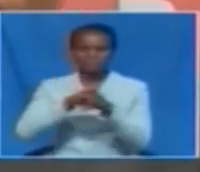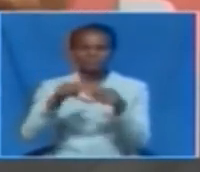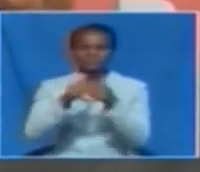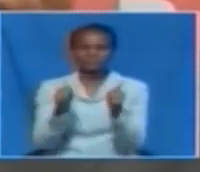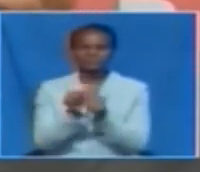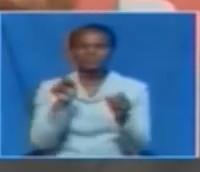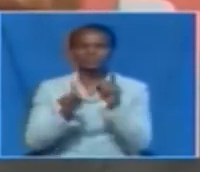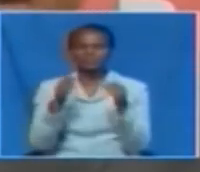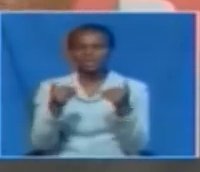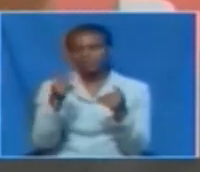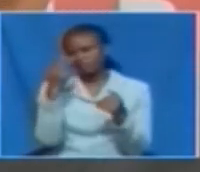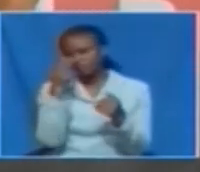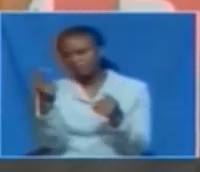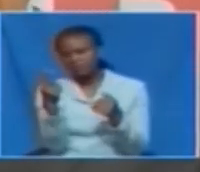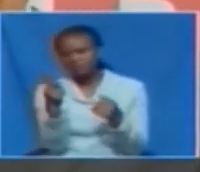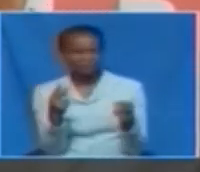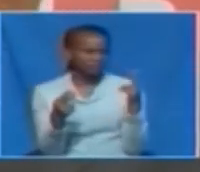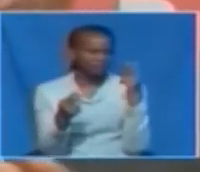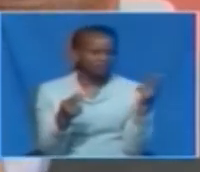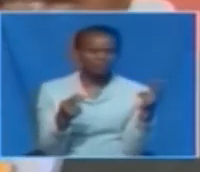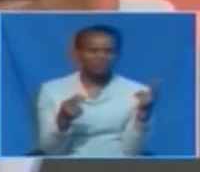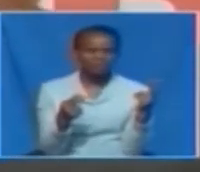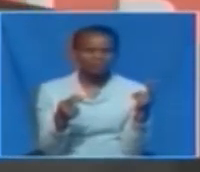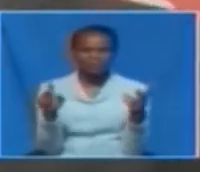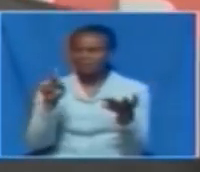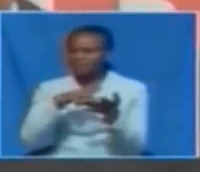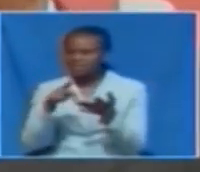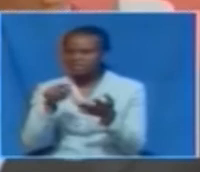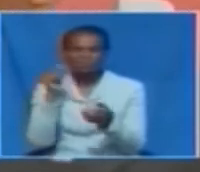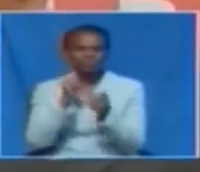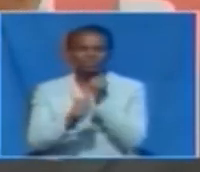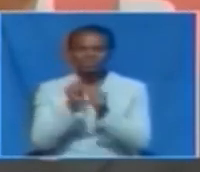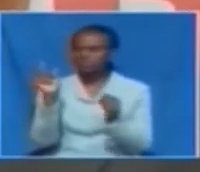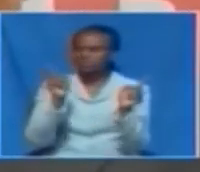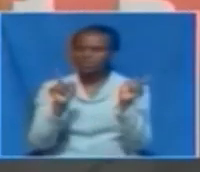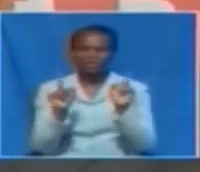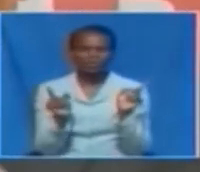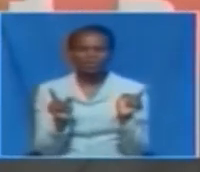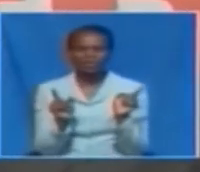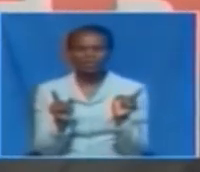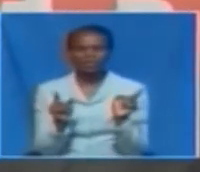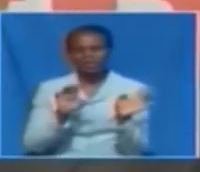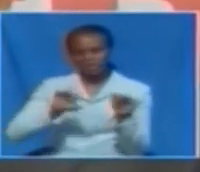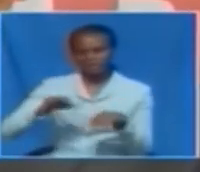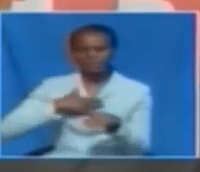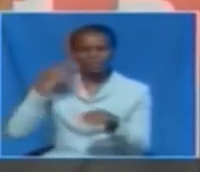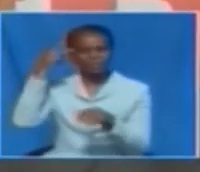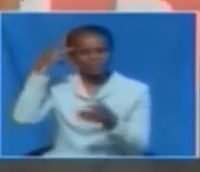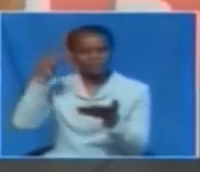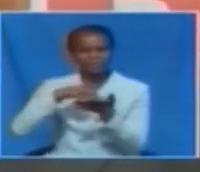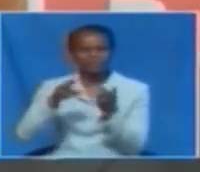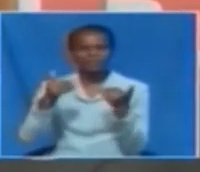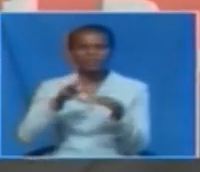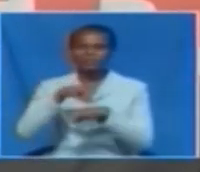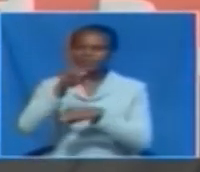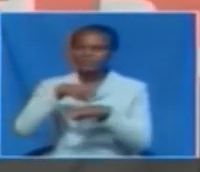people are looking this way, they look the other way. Which party should I stand on? Should I abandon my party? And I give counsel. Let me